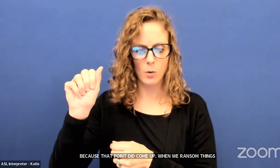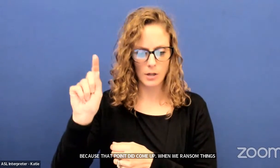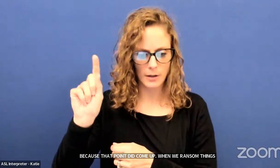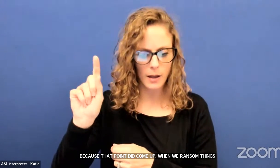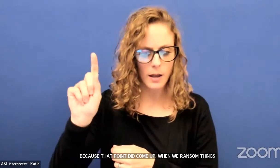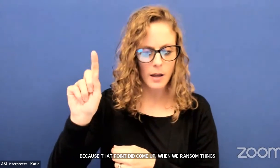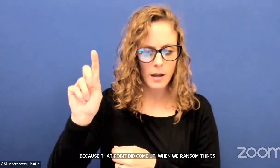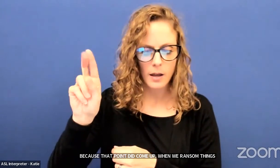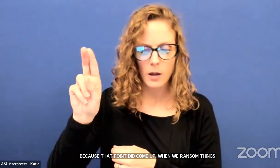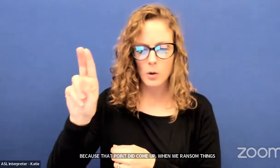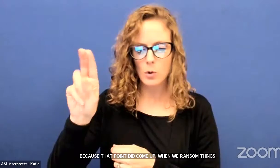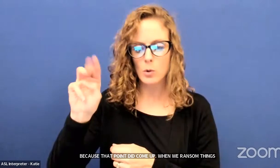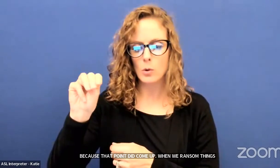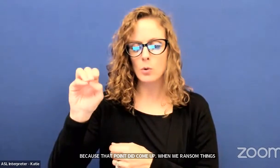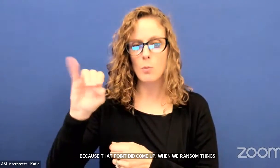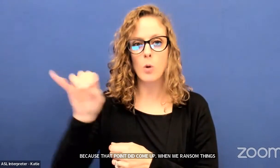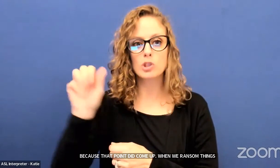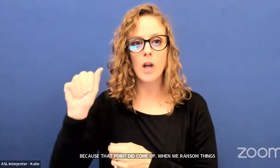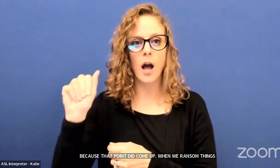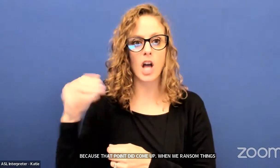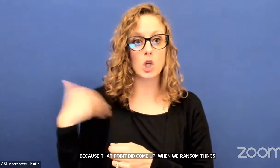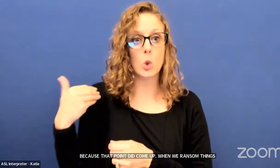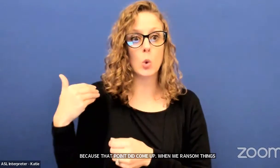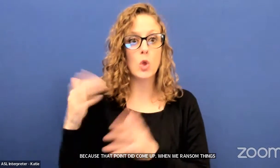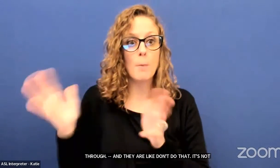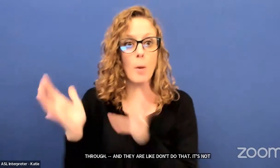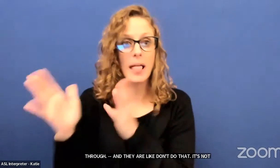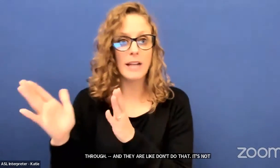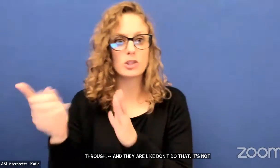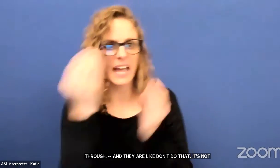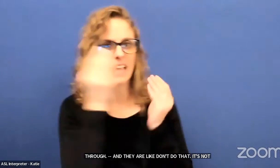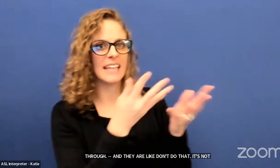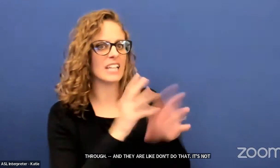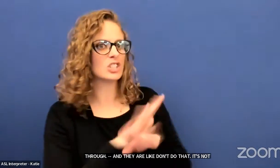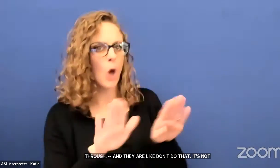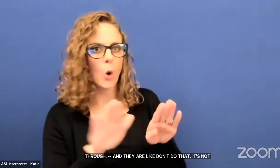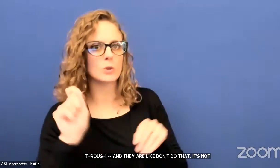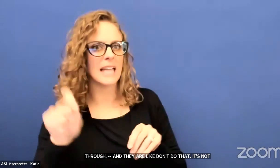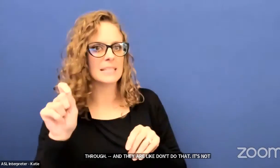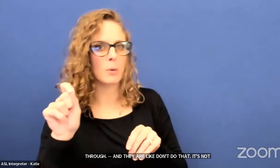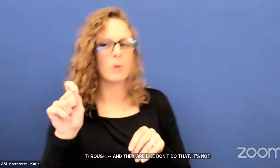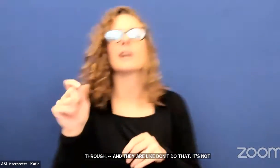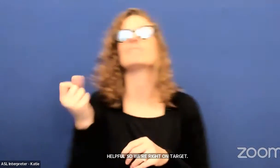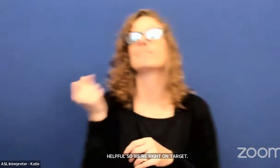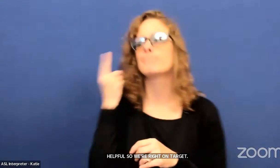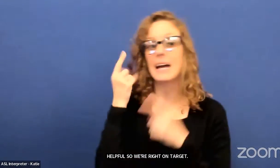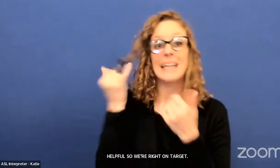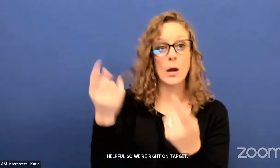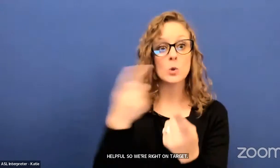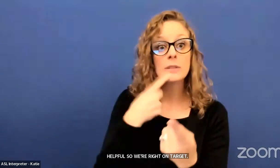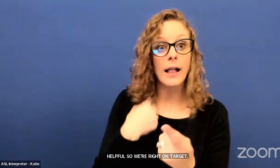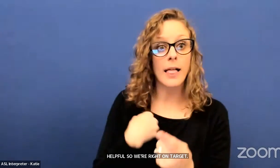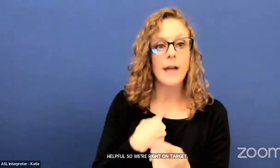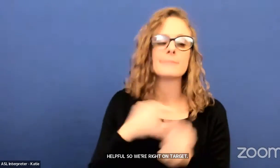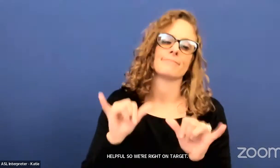that. It's not helpful. So we're right on target. Thank you. They're not having exact numbers either, because people, I get asked